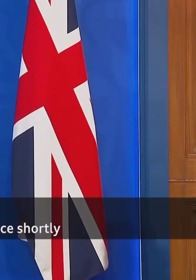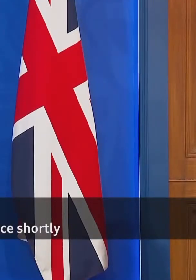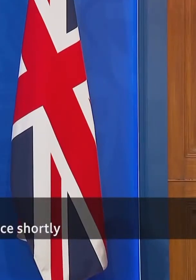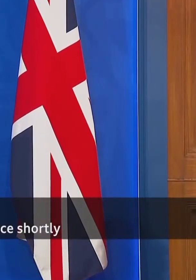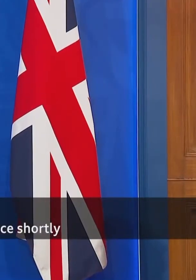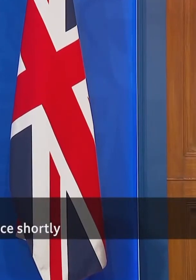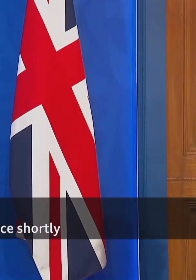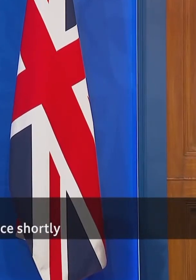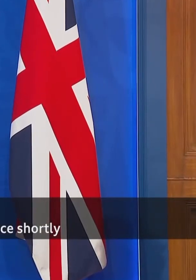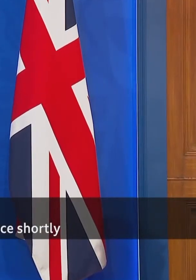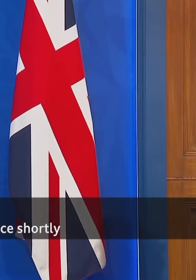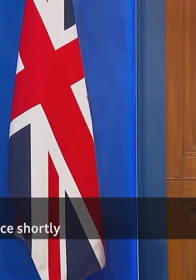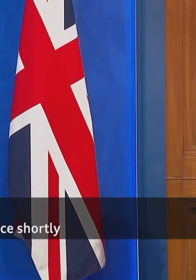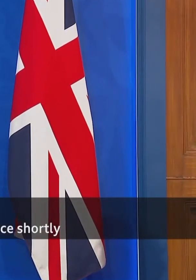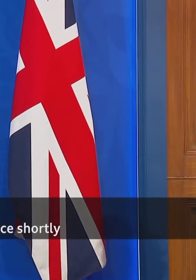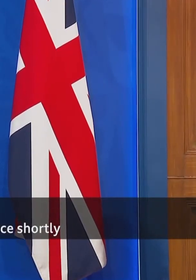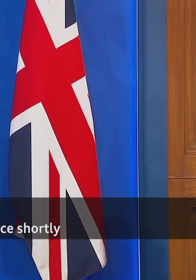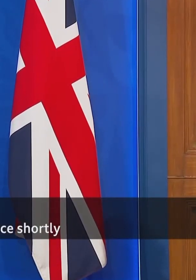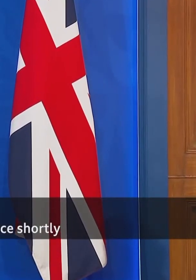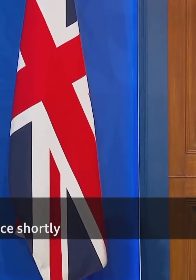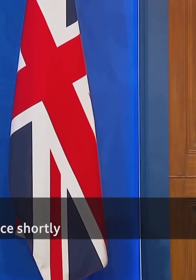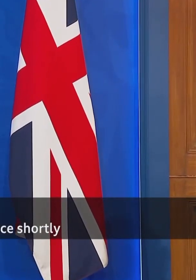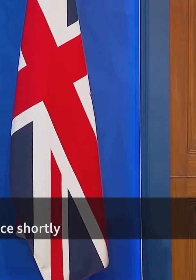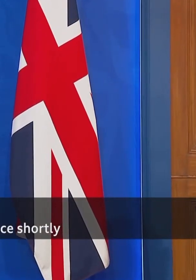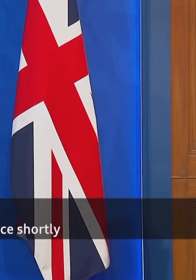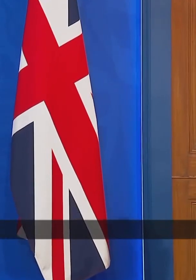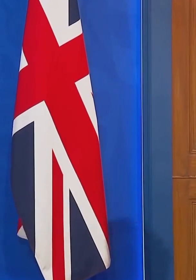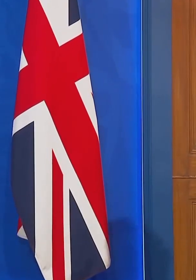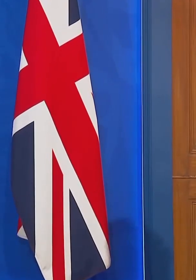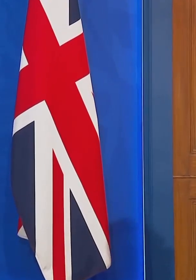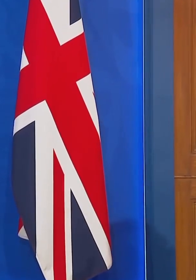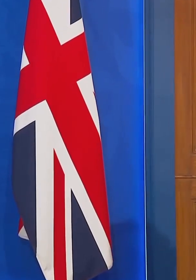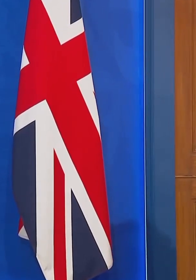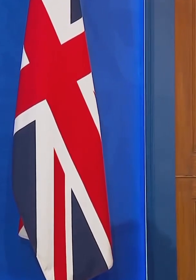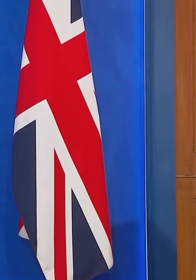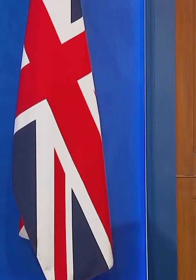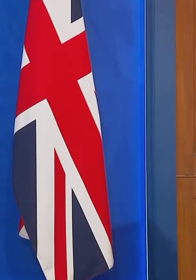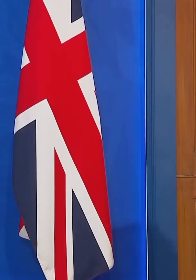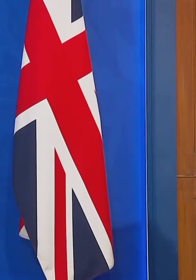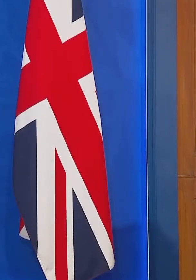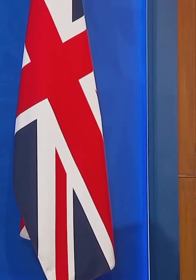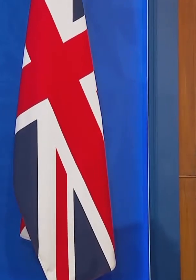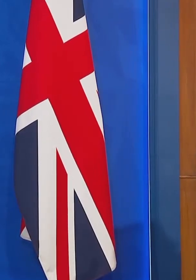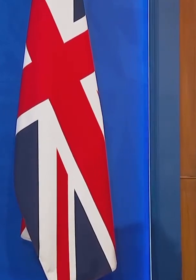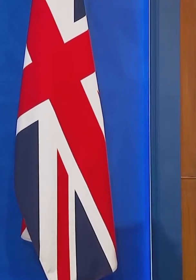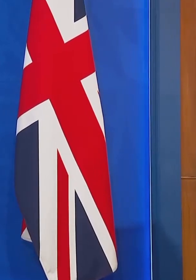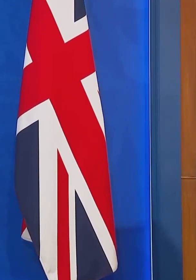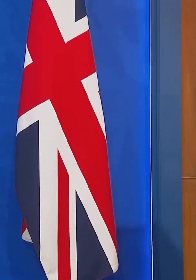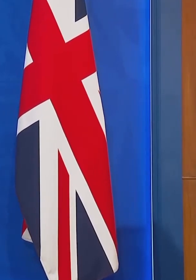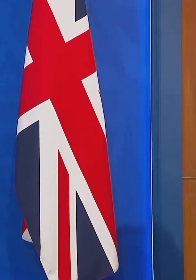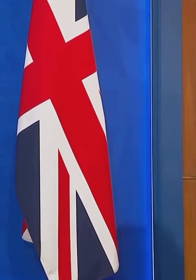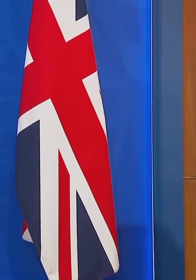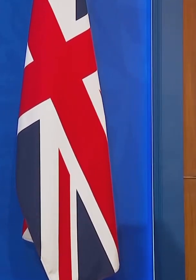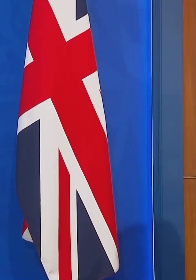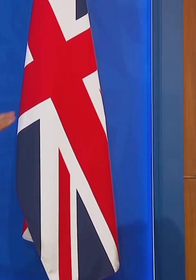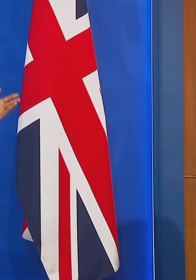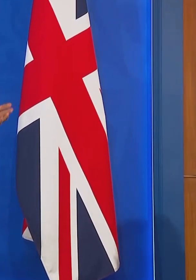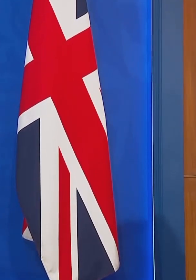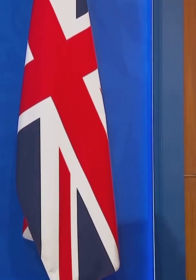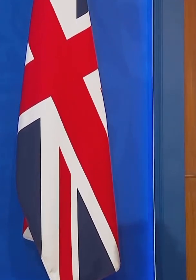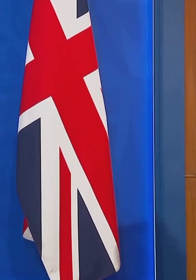From the Health Secretary now. Briefing. I'm joined by Professor Jonathan Van-Tam, the Deputy Chief Medical Officer, and Dr. Nikki